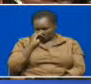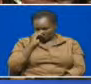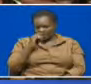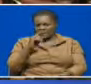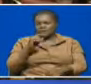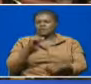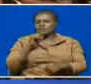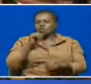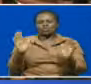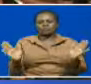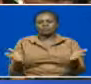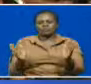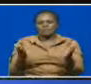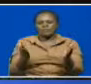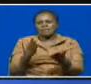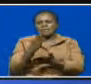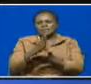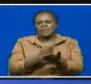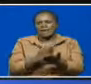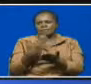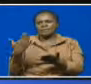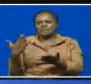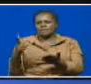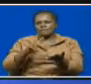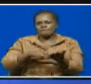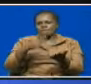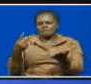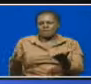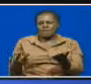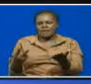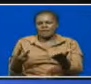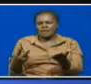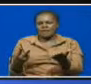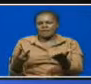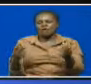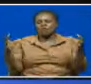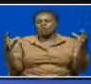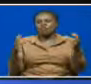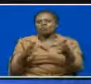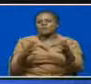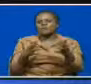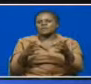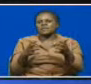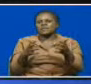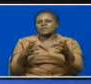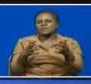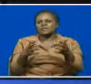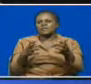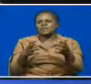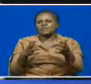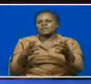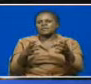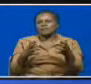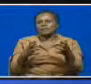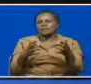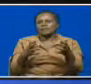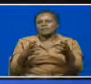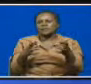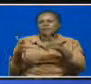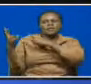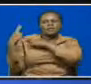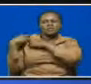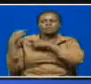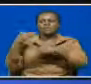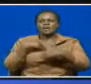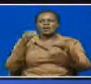know, that is not encouraged. So some of the things that we have failed as even community is now we don't actually take that